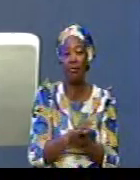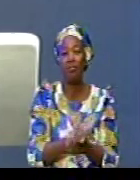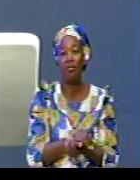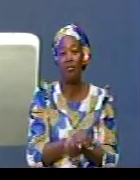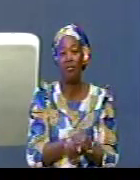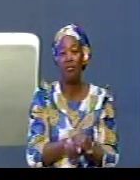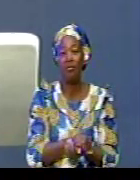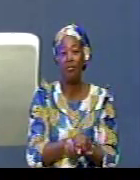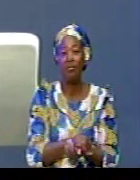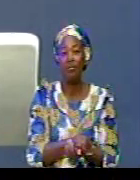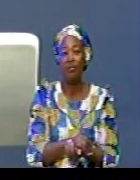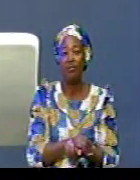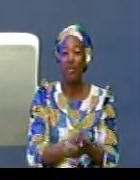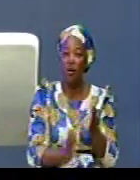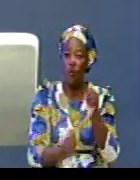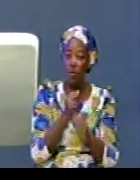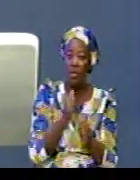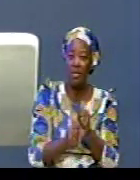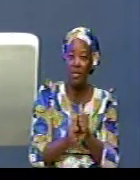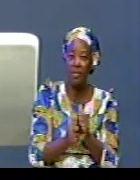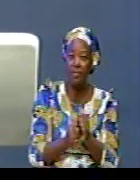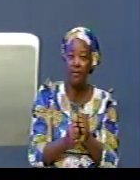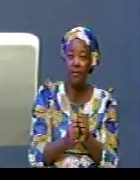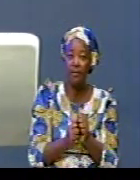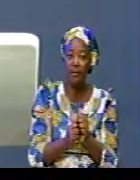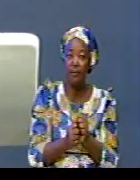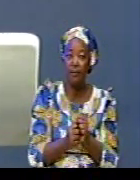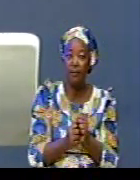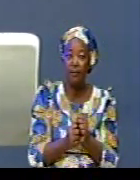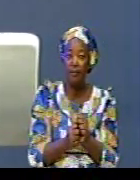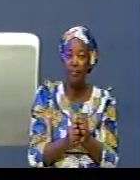Impossible for God to lie,